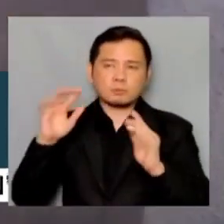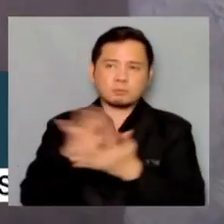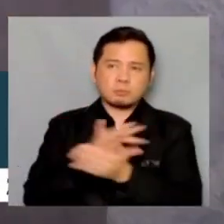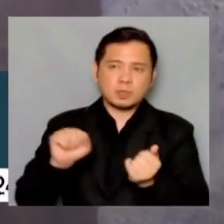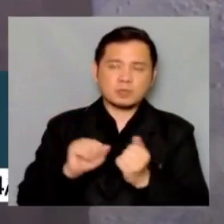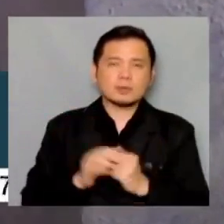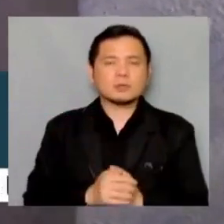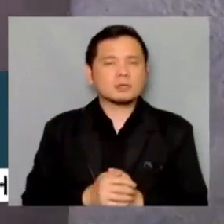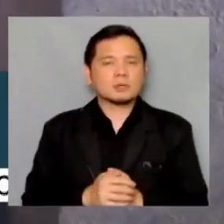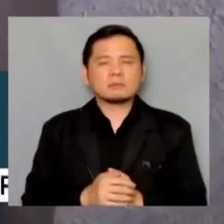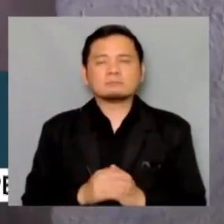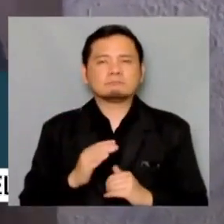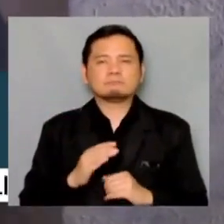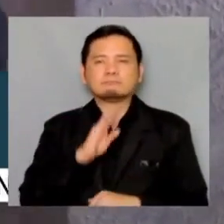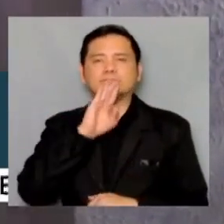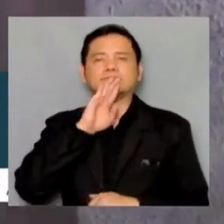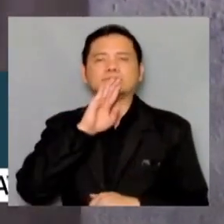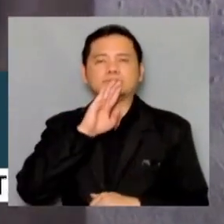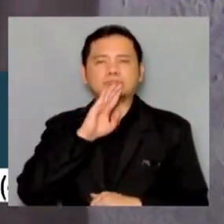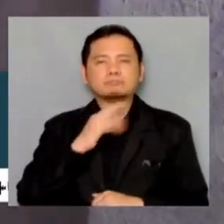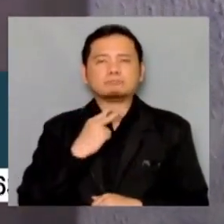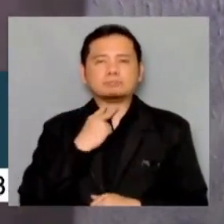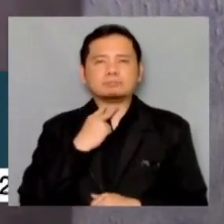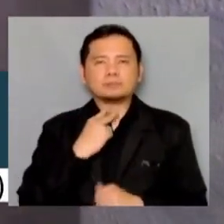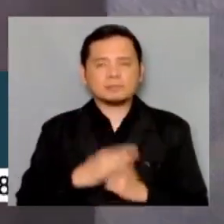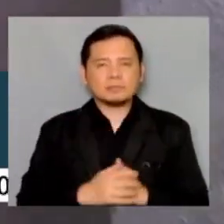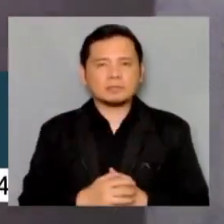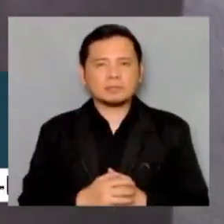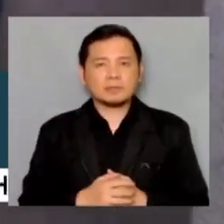Vitaly is one of Kharkiv's residents reliant on the help of